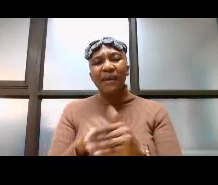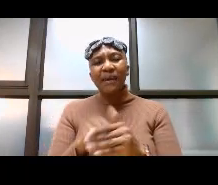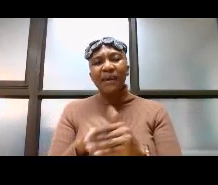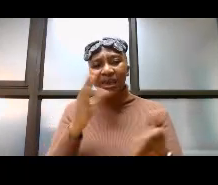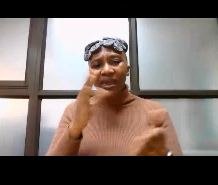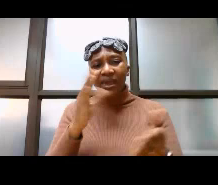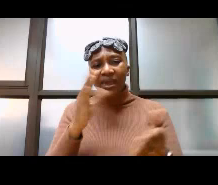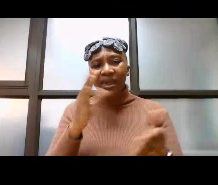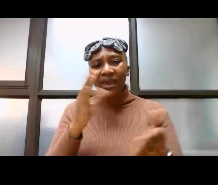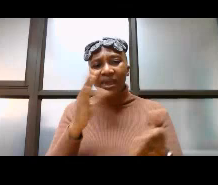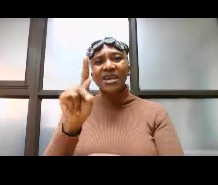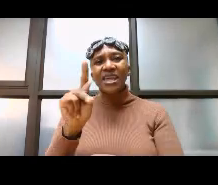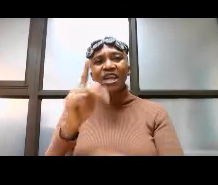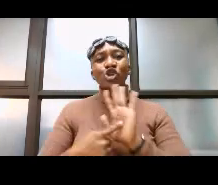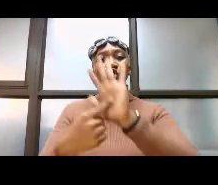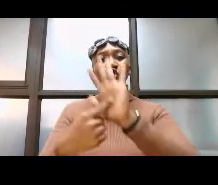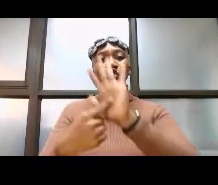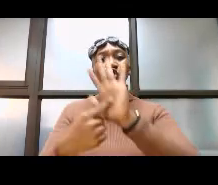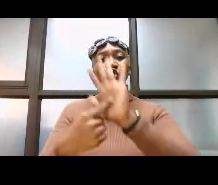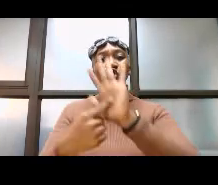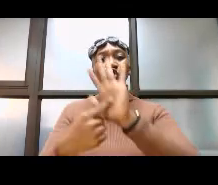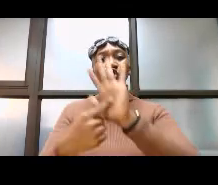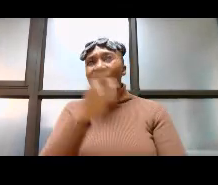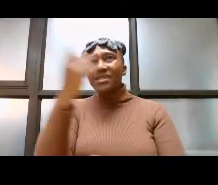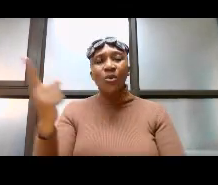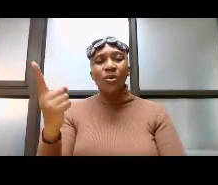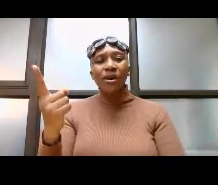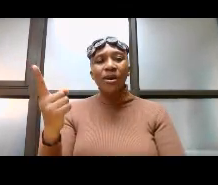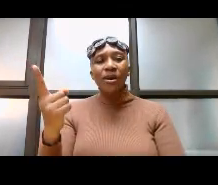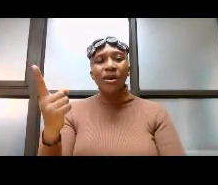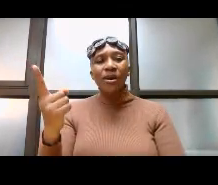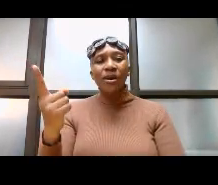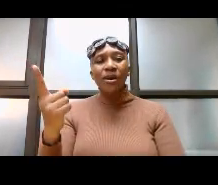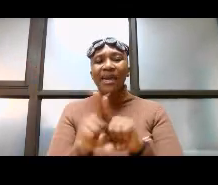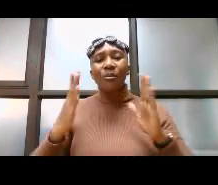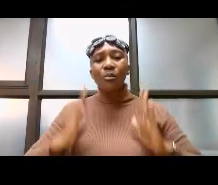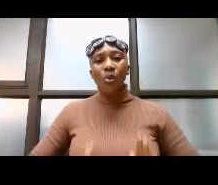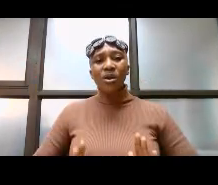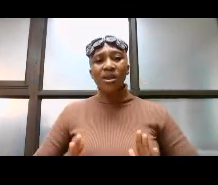ape, like her body features